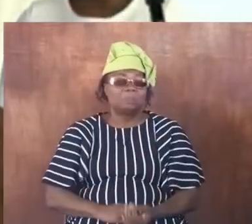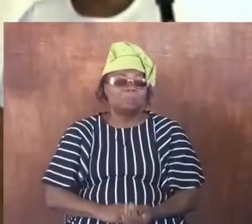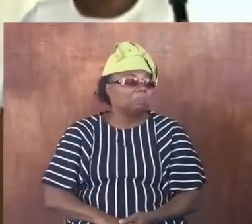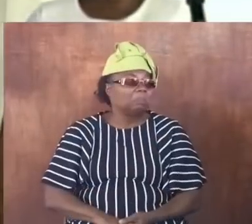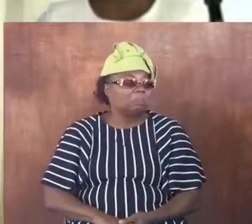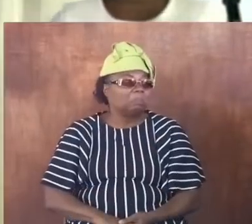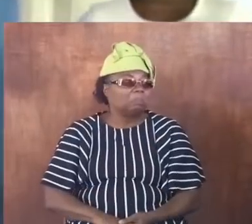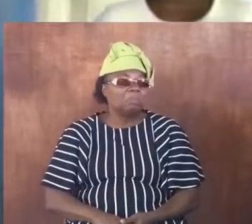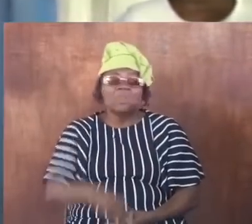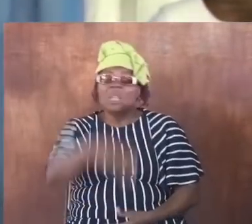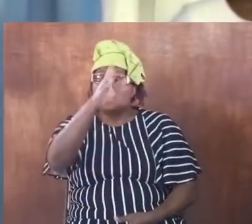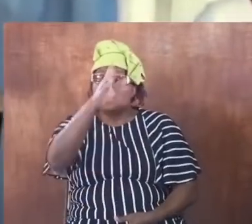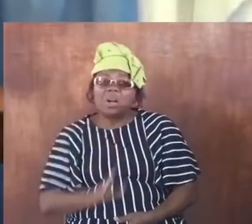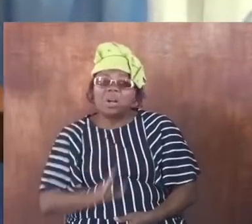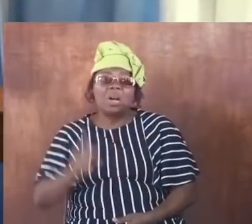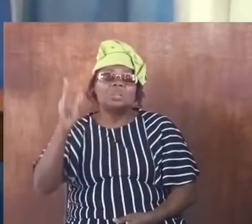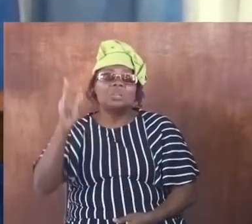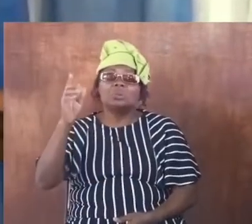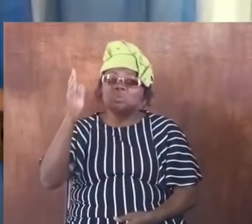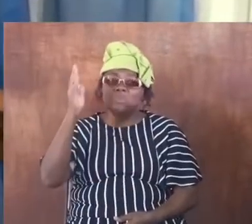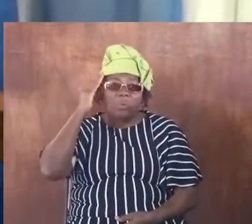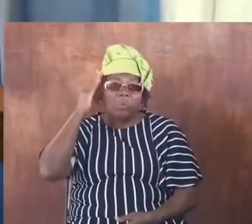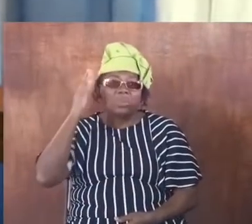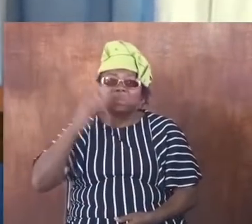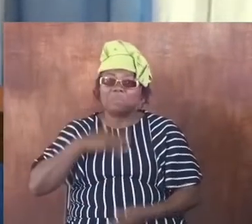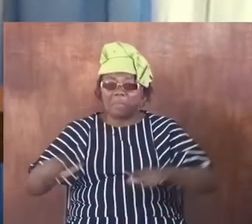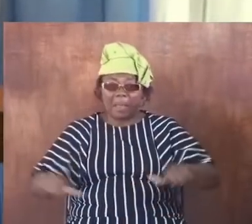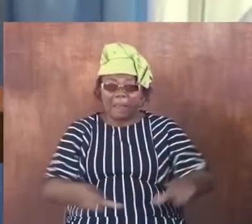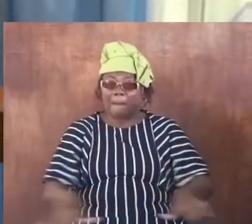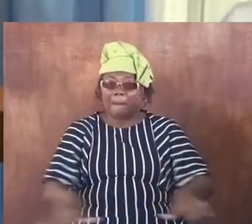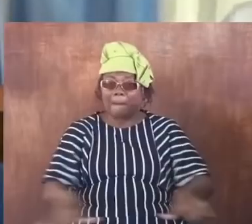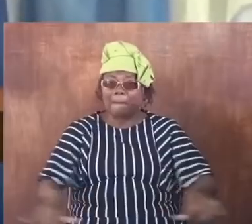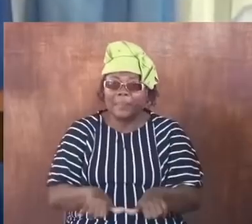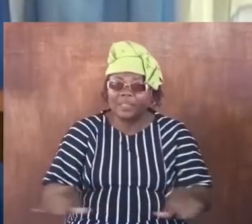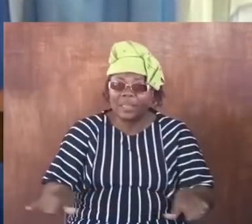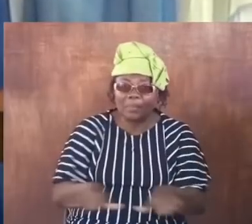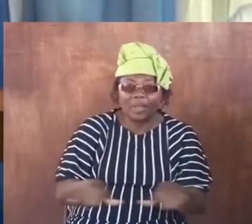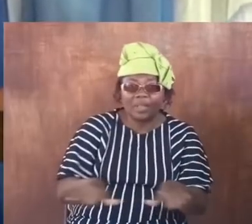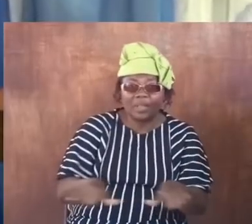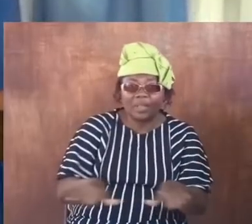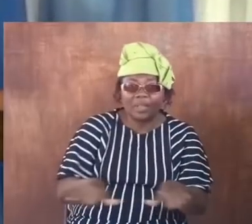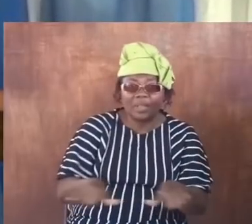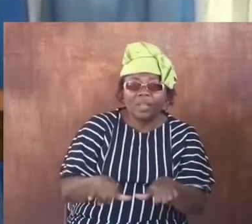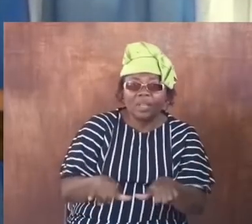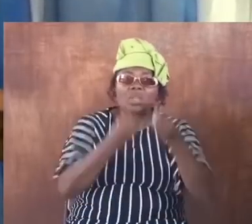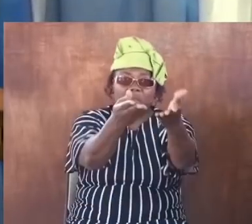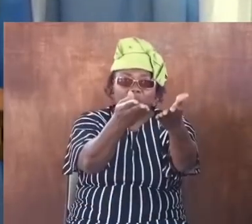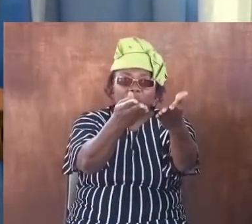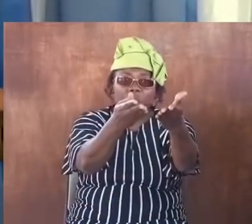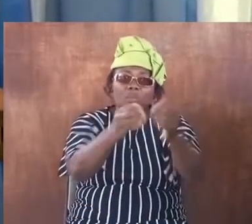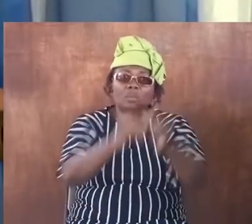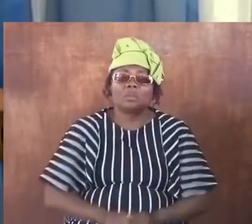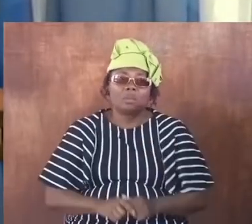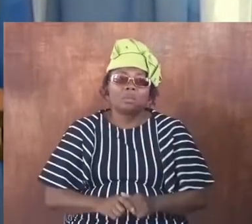God know your measurement to keep you. Every one of us inside here have a price.